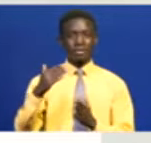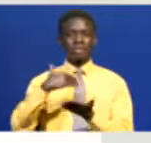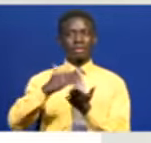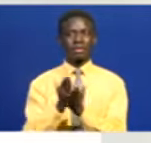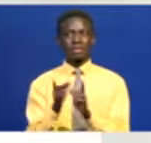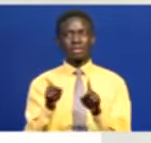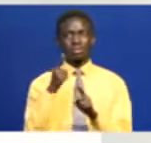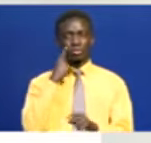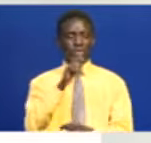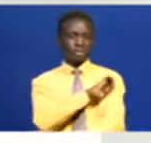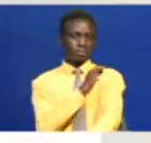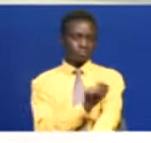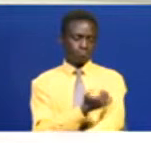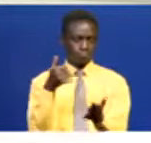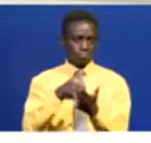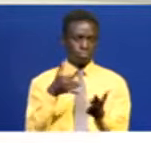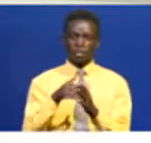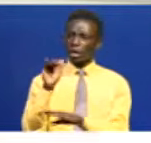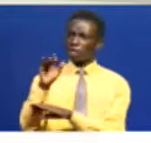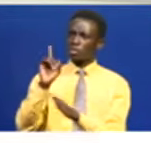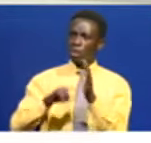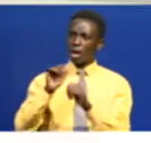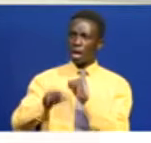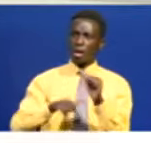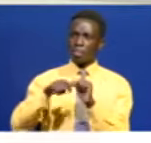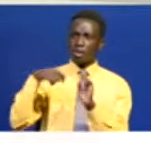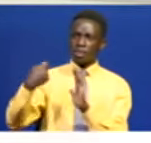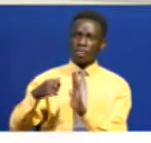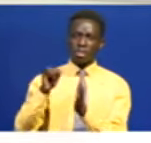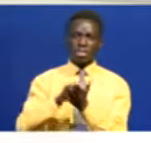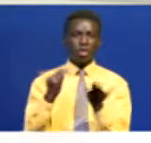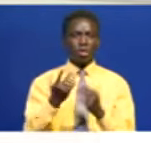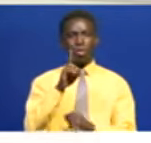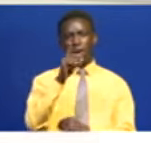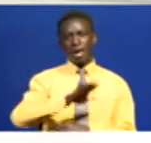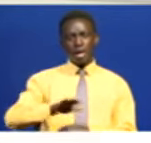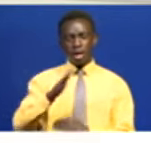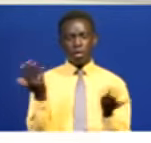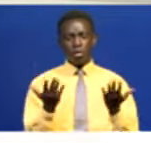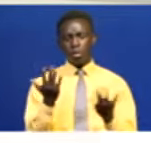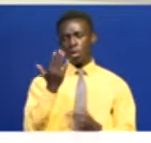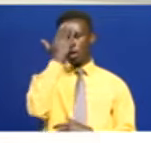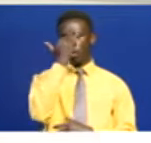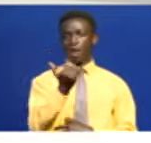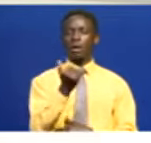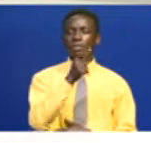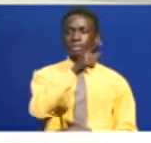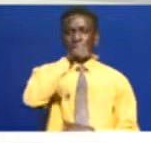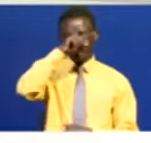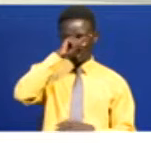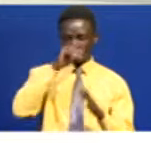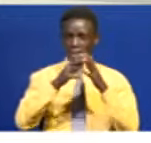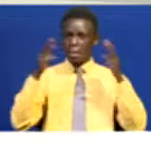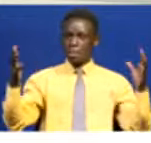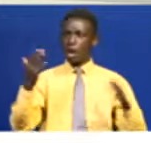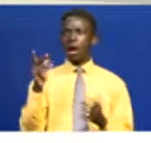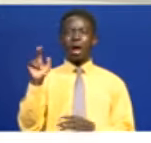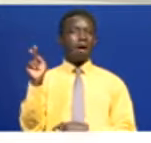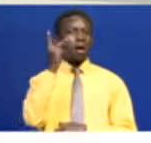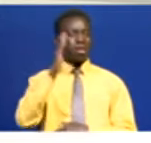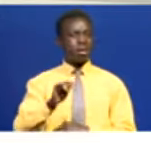yes. and light. And what about manufacturing? That's one area where Turkey is really big. Lessons from can Kenya learn?